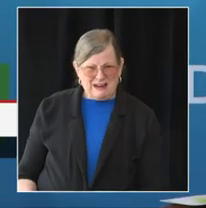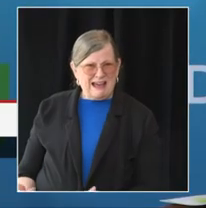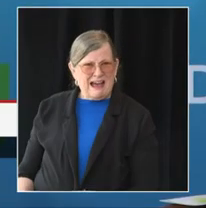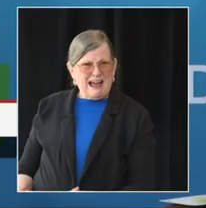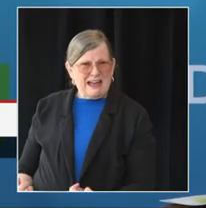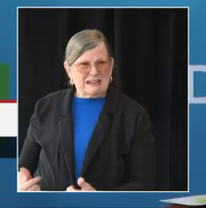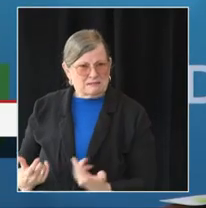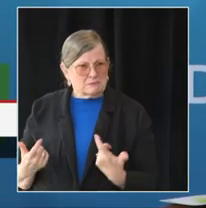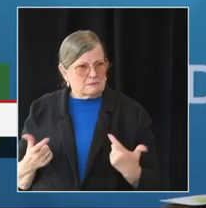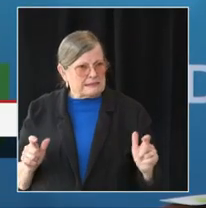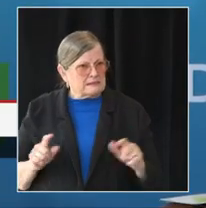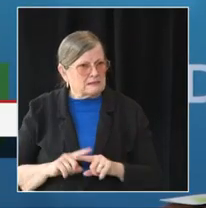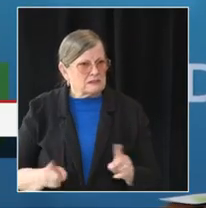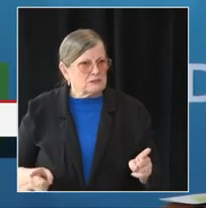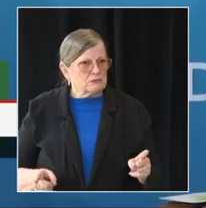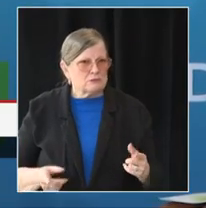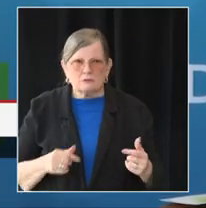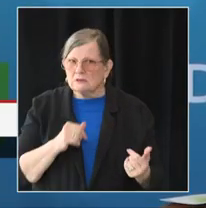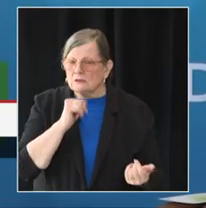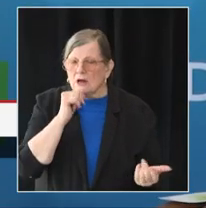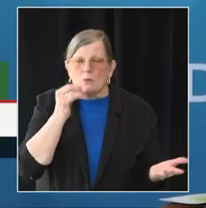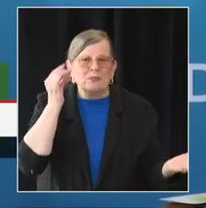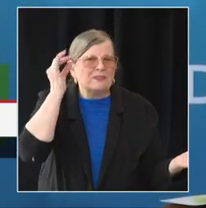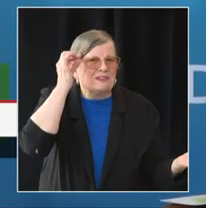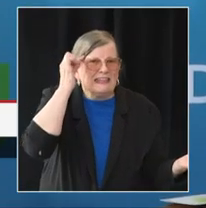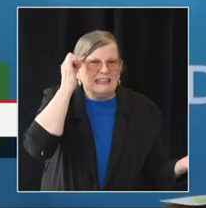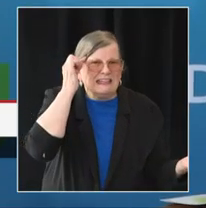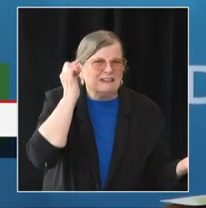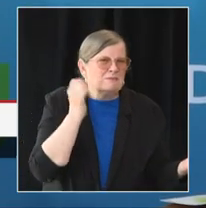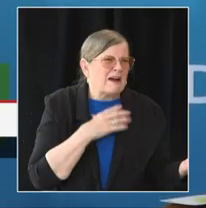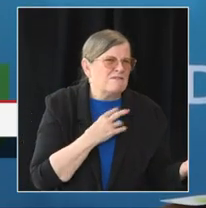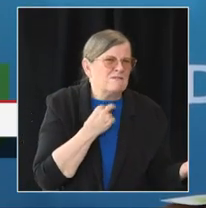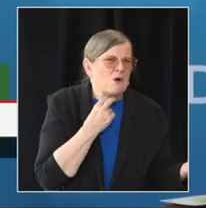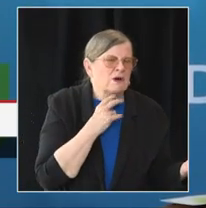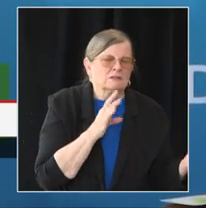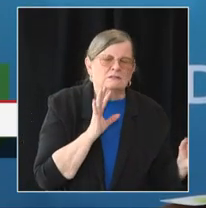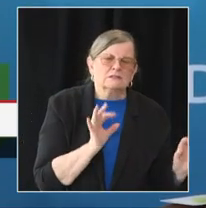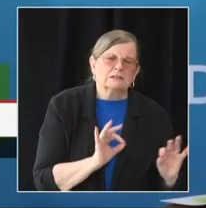your voice. And it's different than